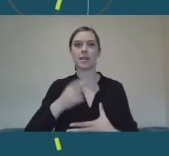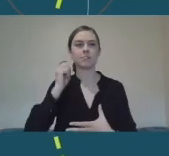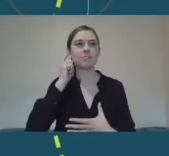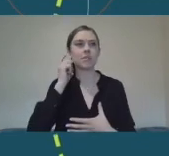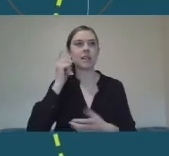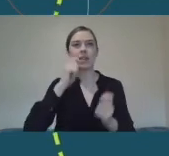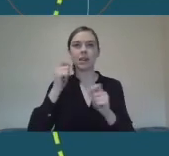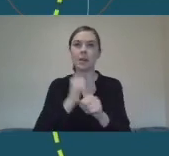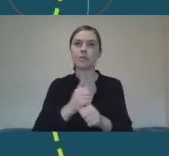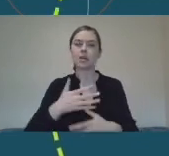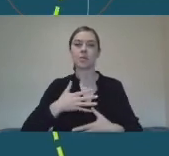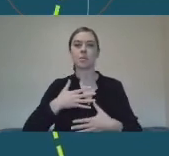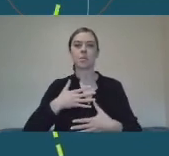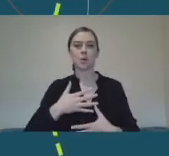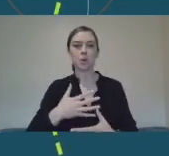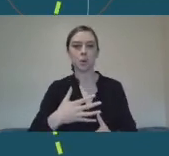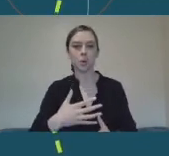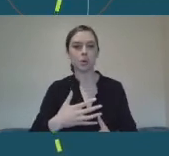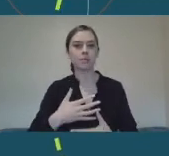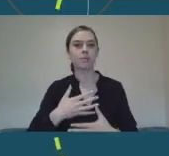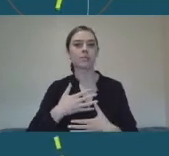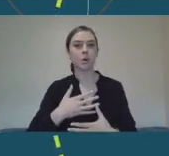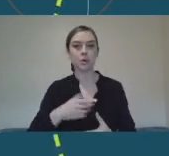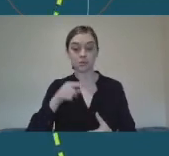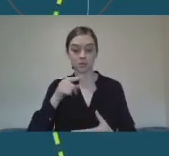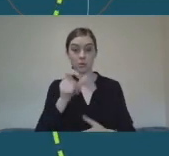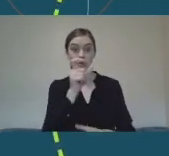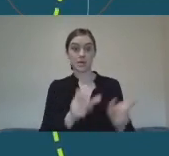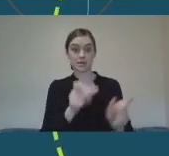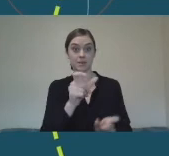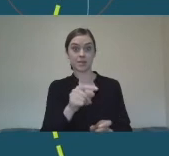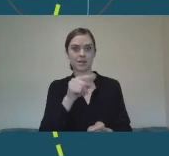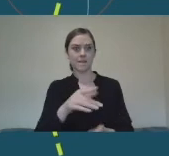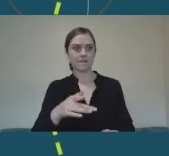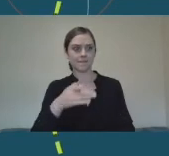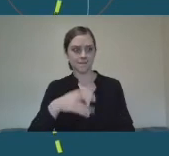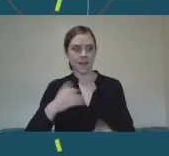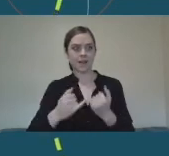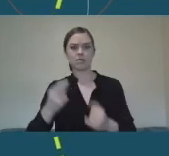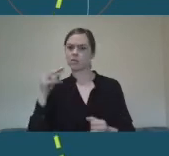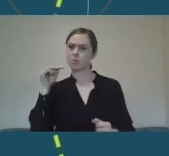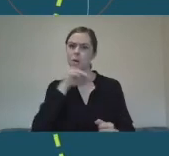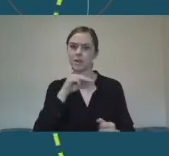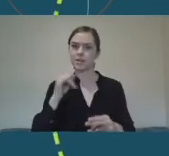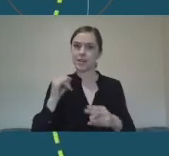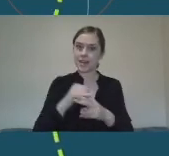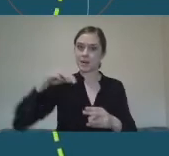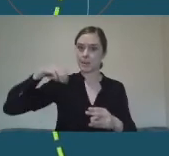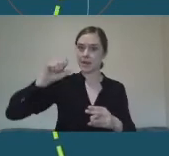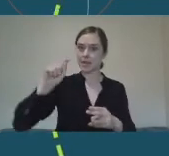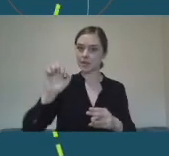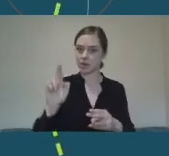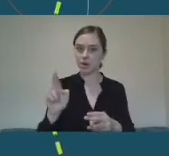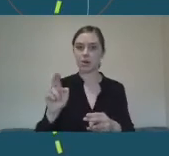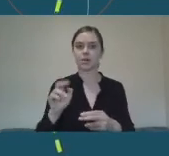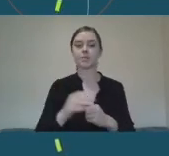participants that they find this to be the most important and interesting area of the mentor program. We also